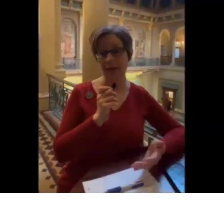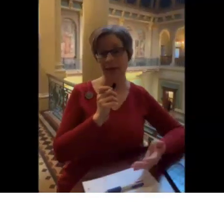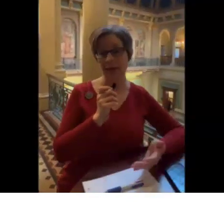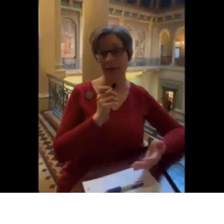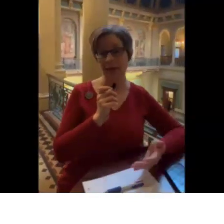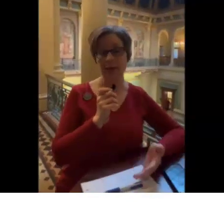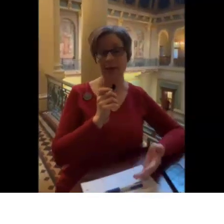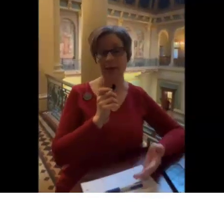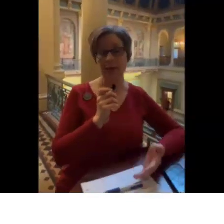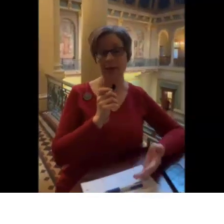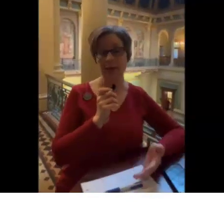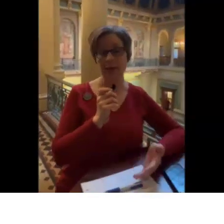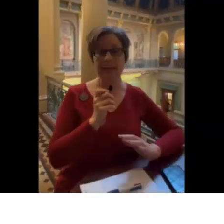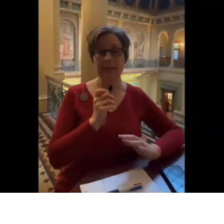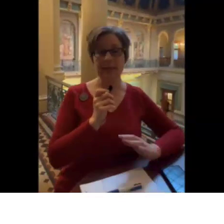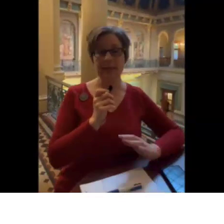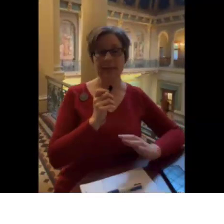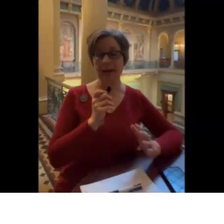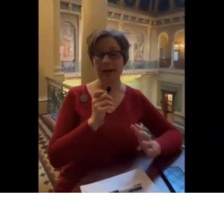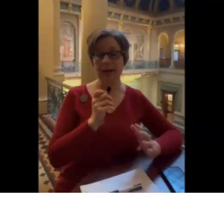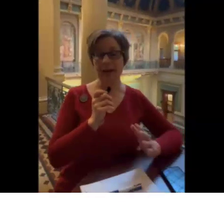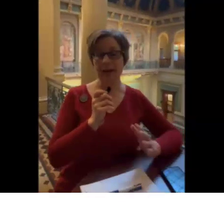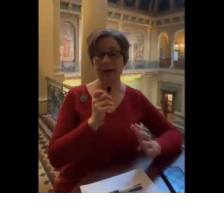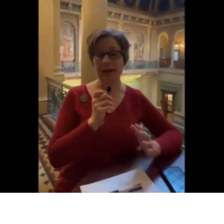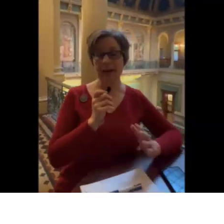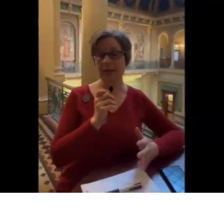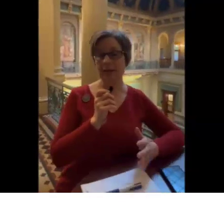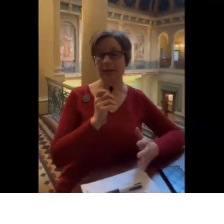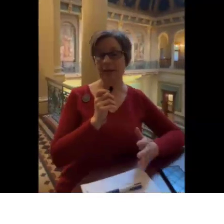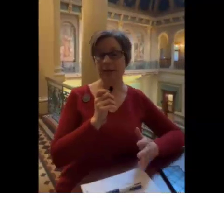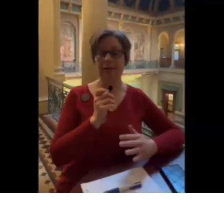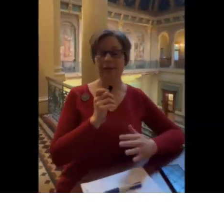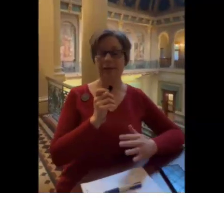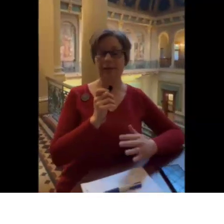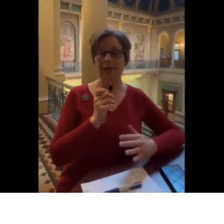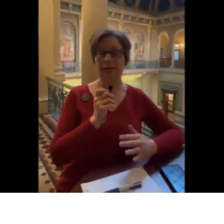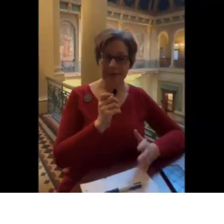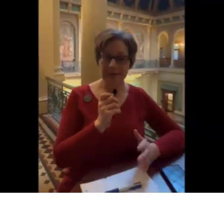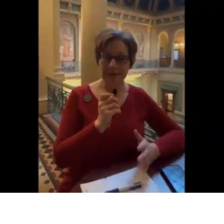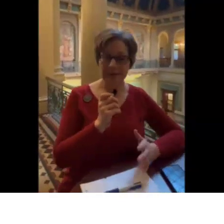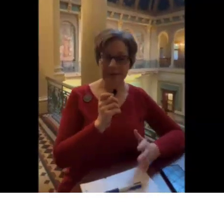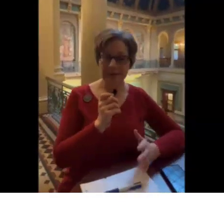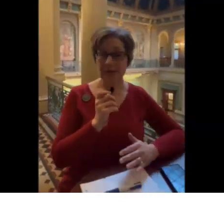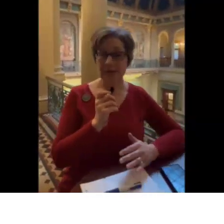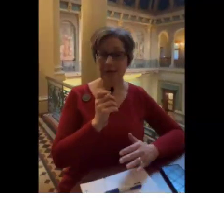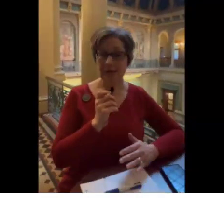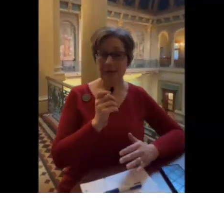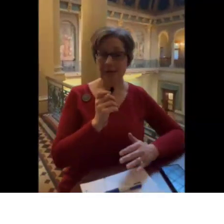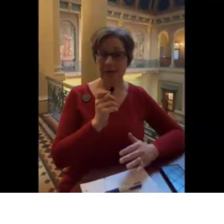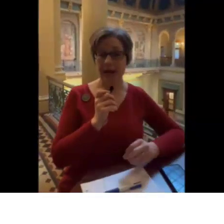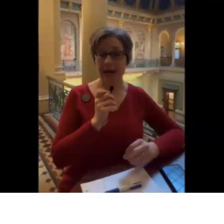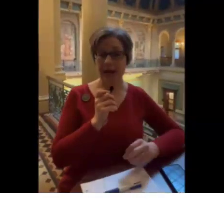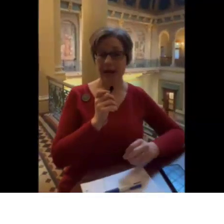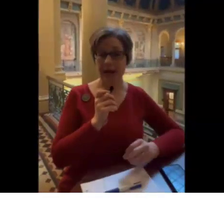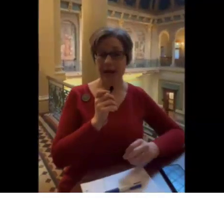medical provider, and that's just not realistic in a lot of ways. Unfortunately, I was not able to get